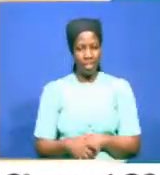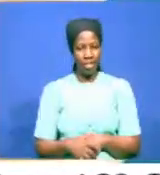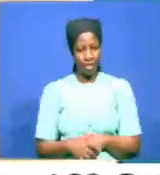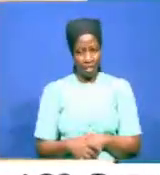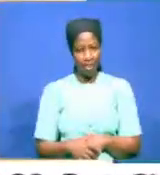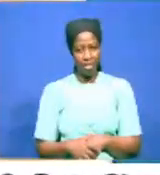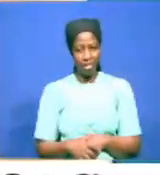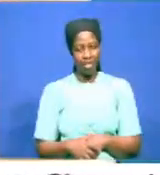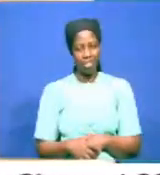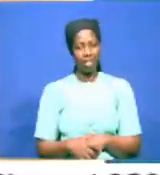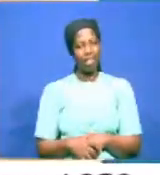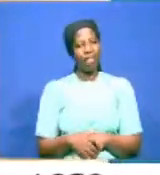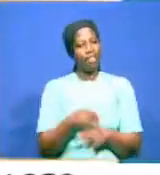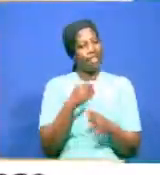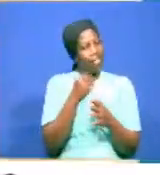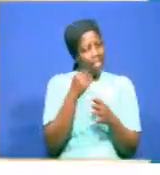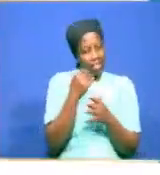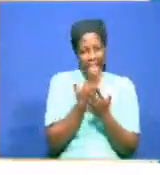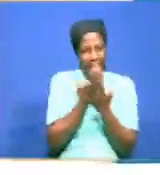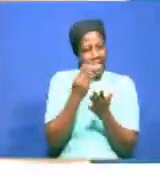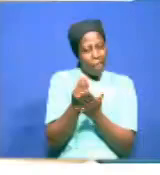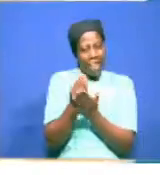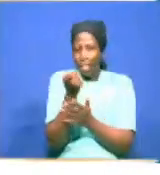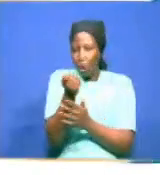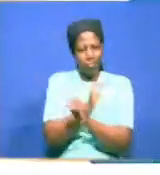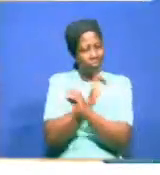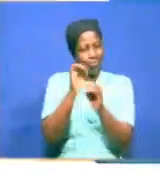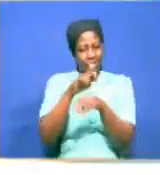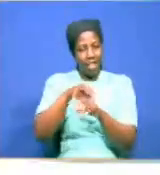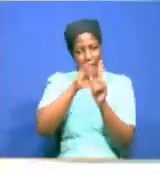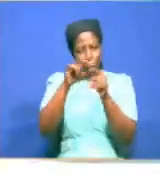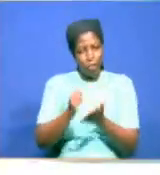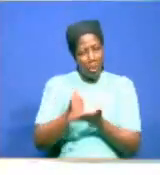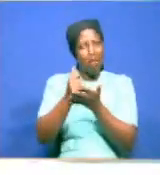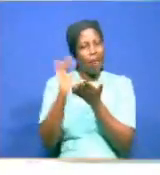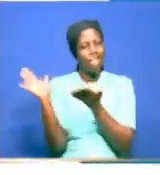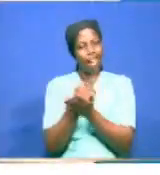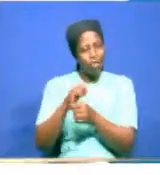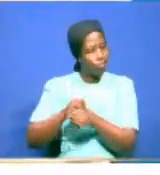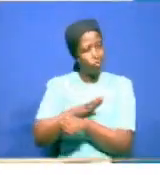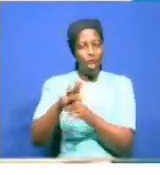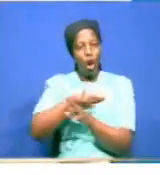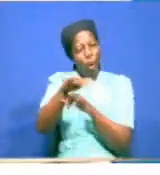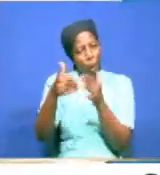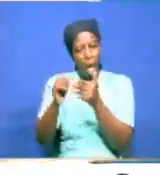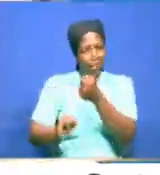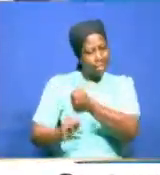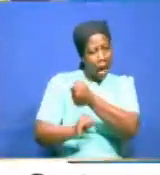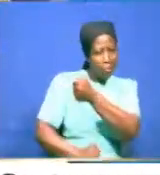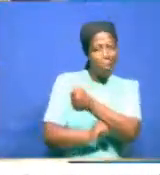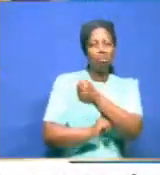can be too little. Kenyans yes. should know. Okay. When it comes Indeed. To COVID, yes. all donations are meaningful. Yes.